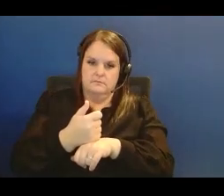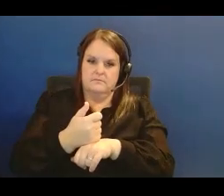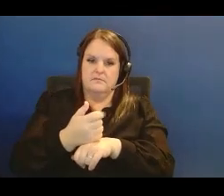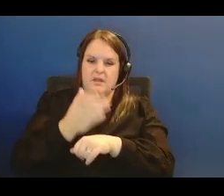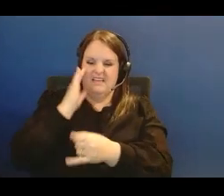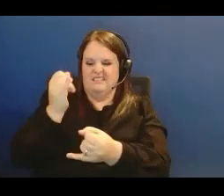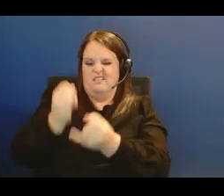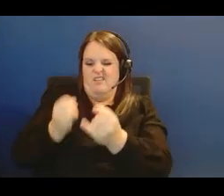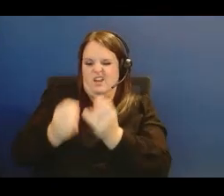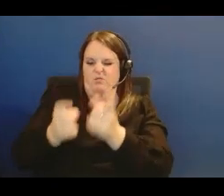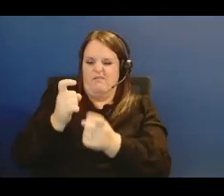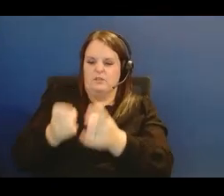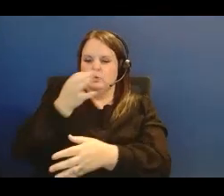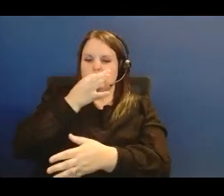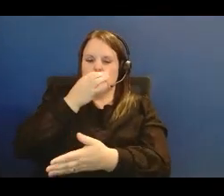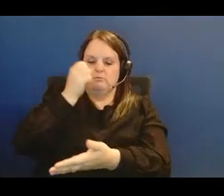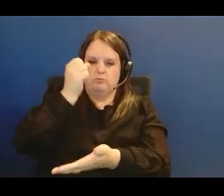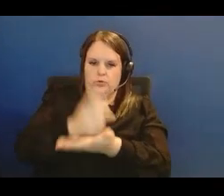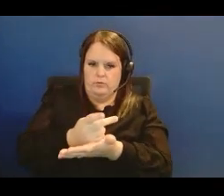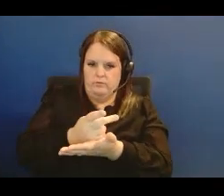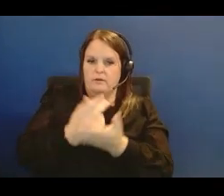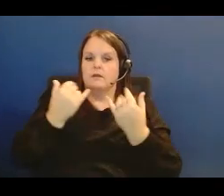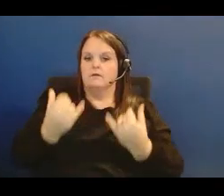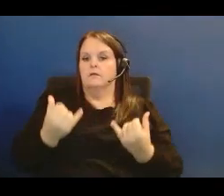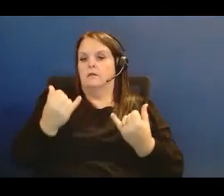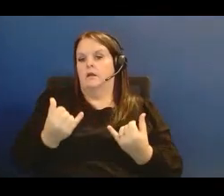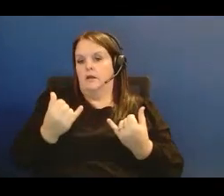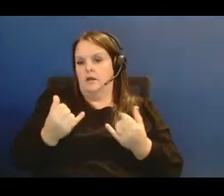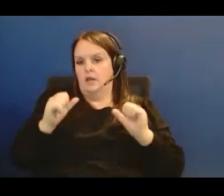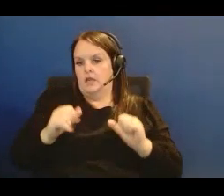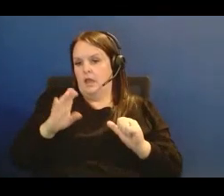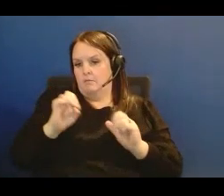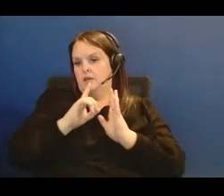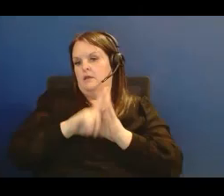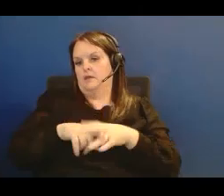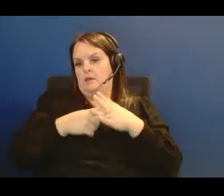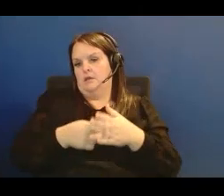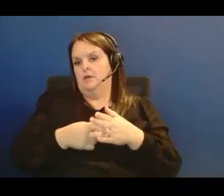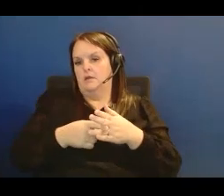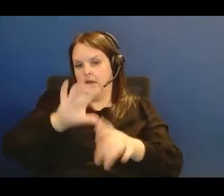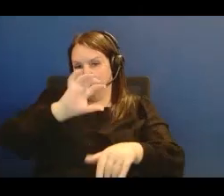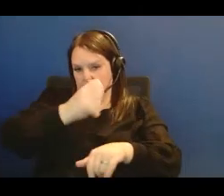and approval now, and so that it can begin